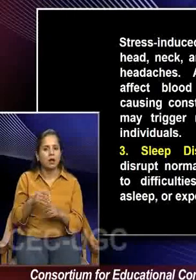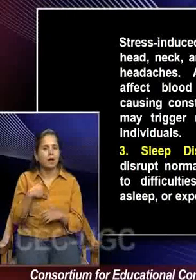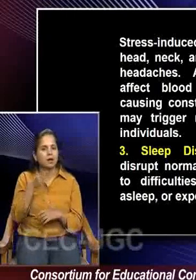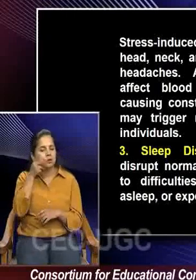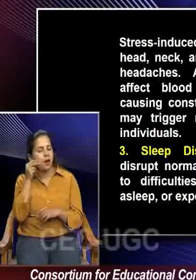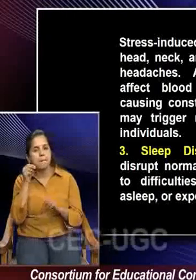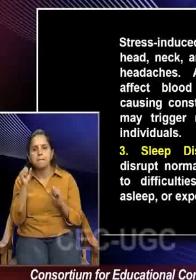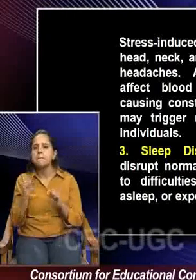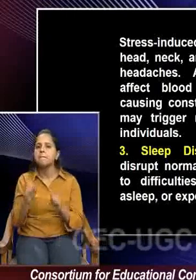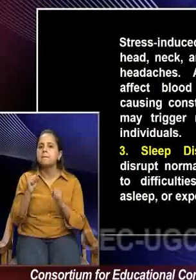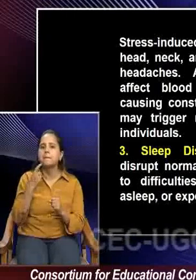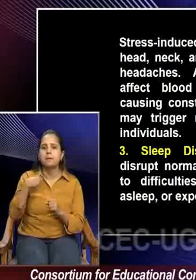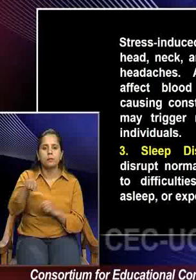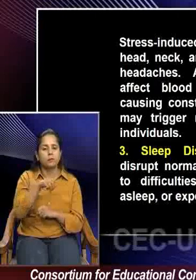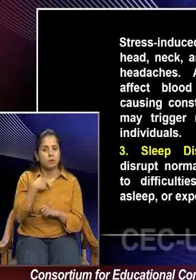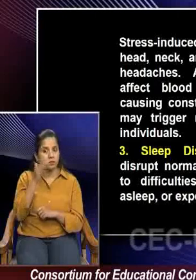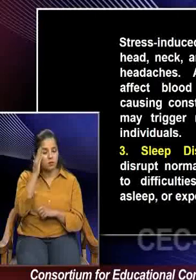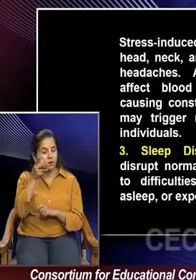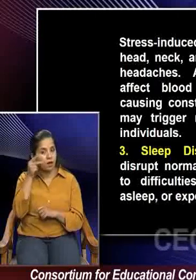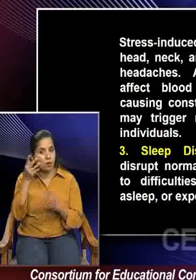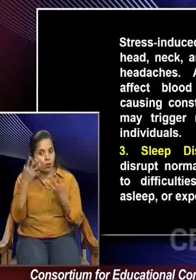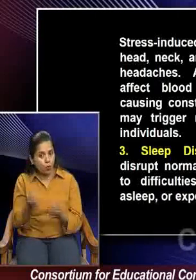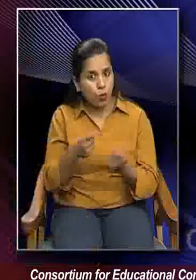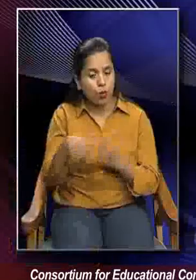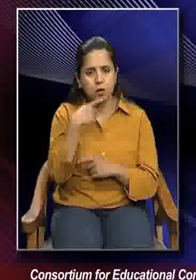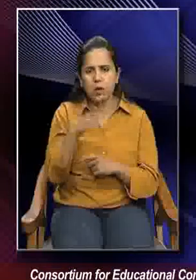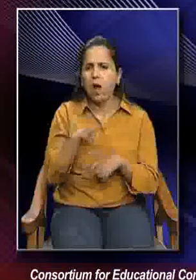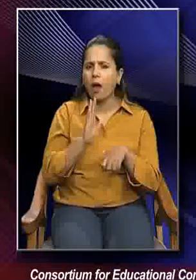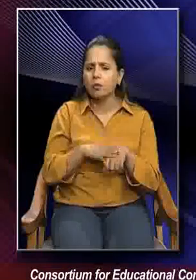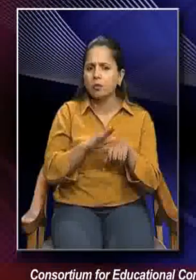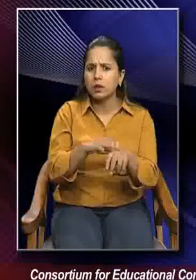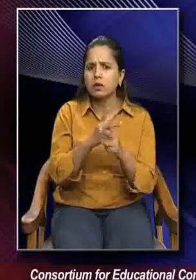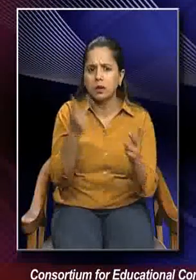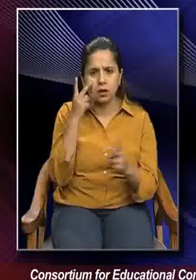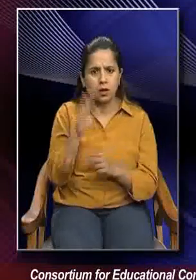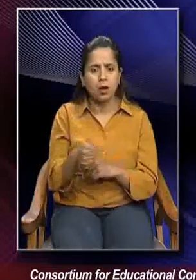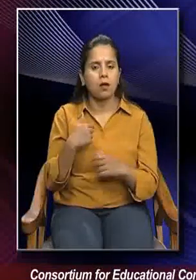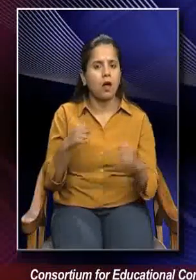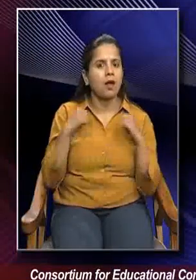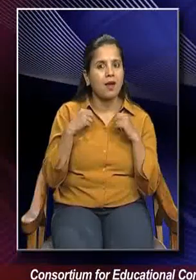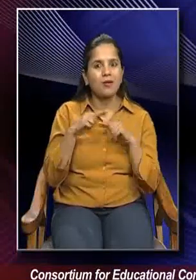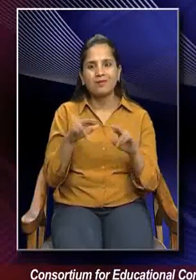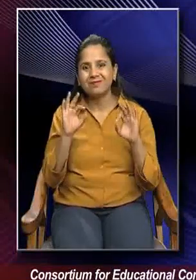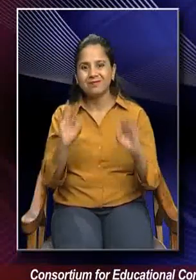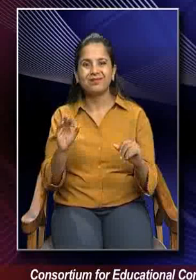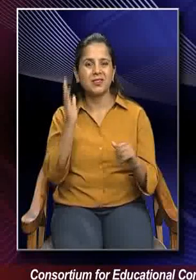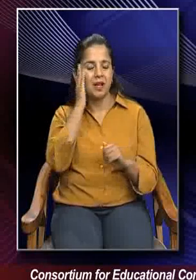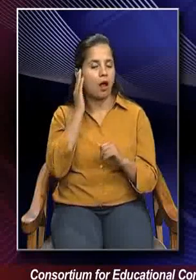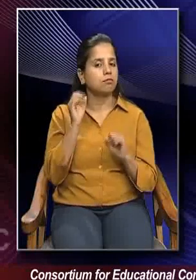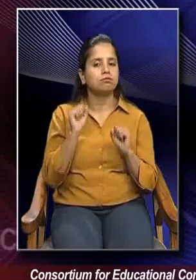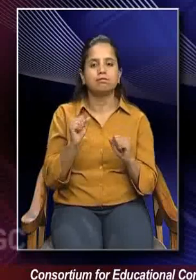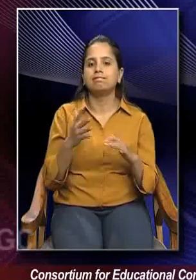asleep, staying asleep, and experiencing a restful sleep.